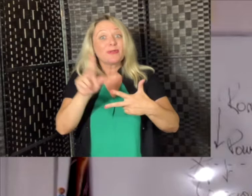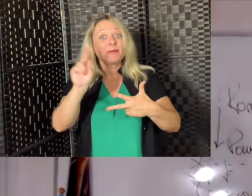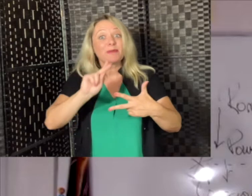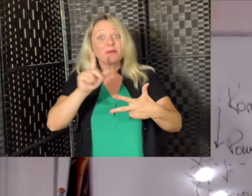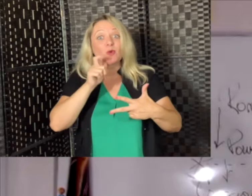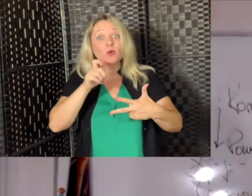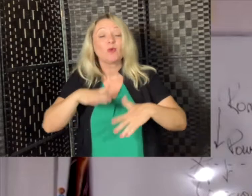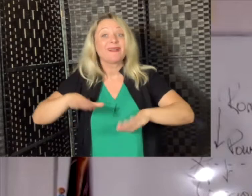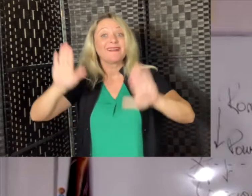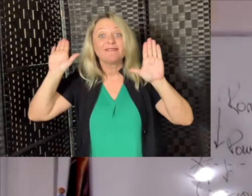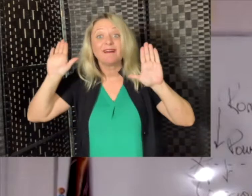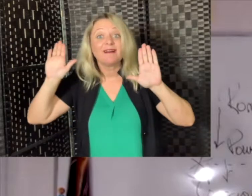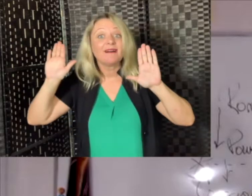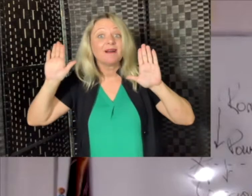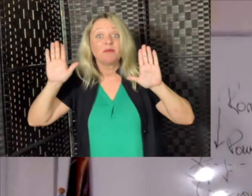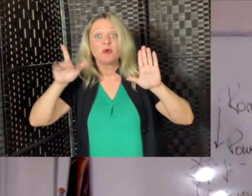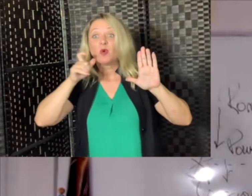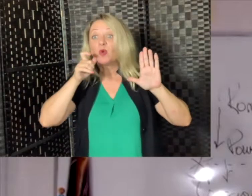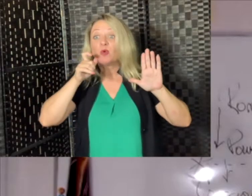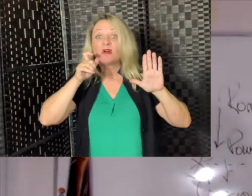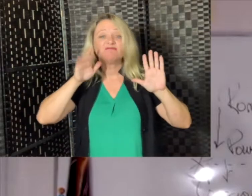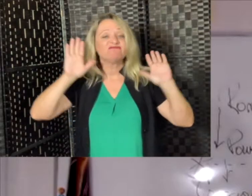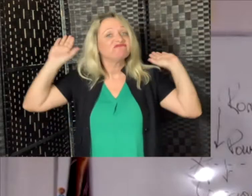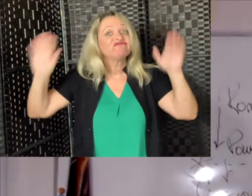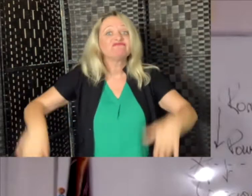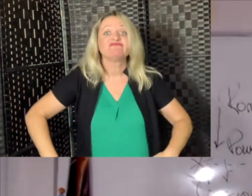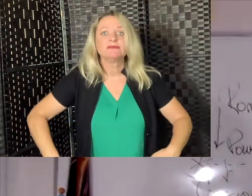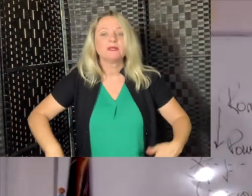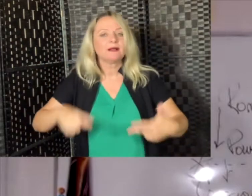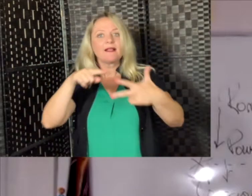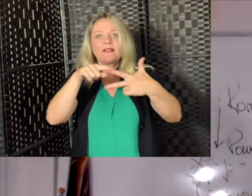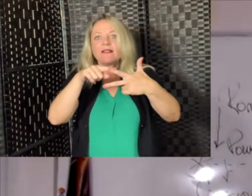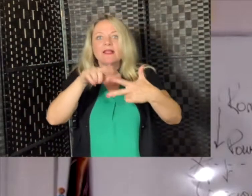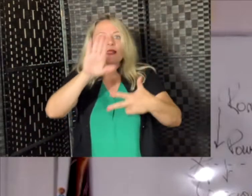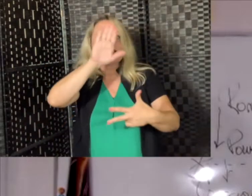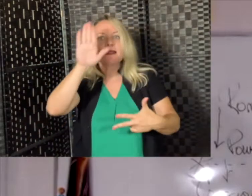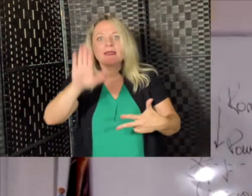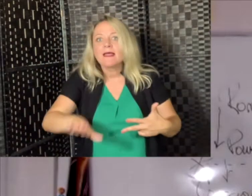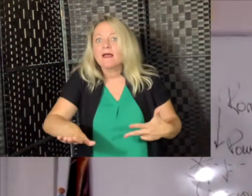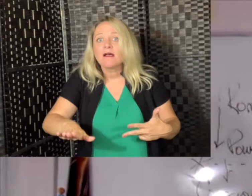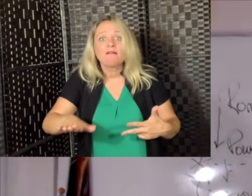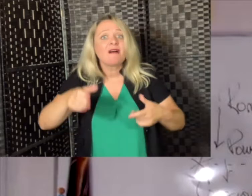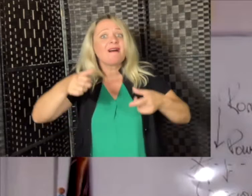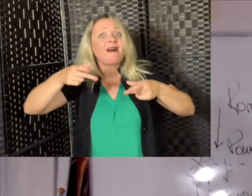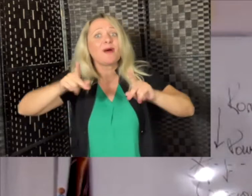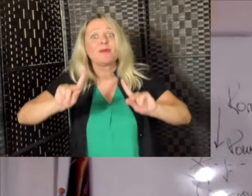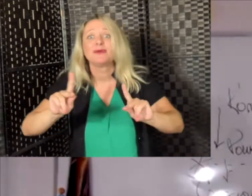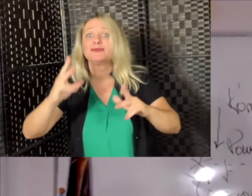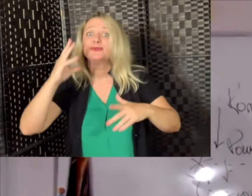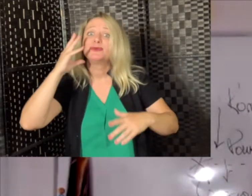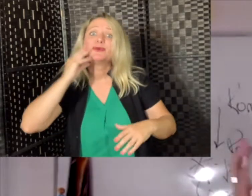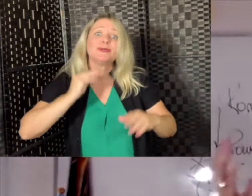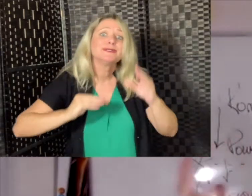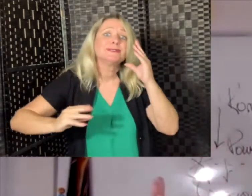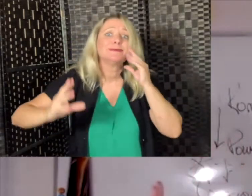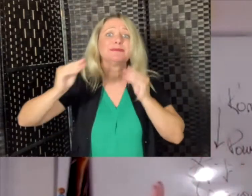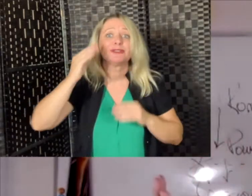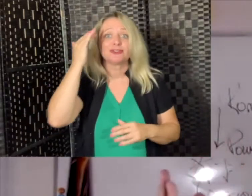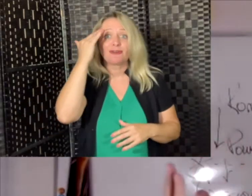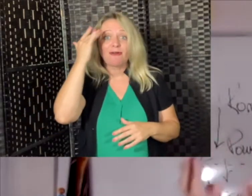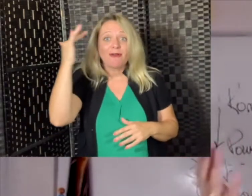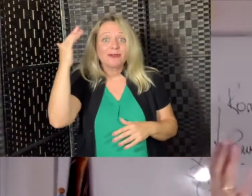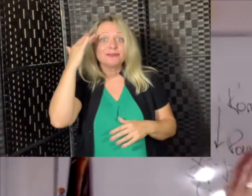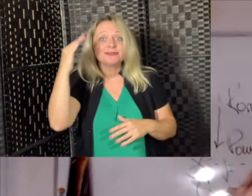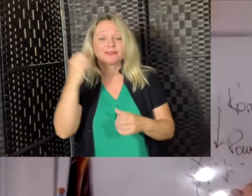conscious loving. Conscious loving is an experience of when someone